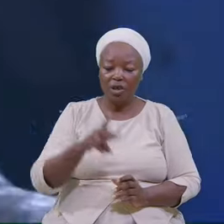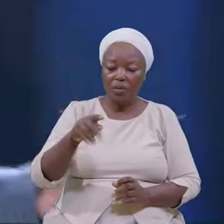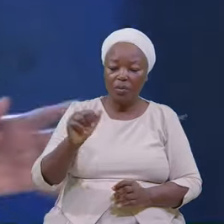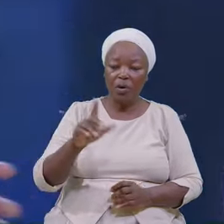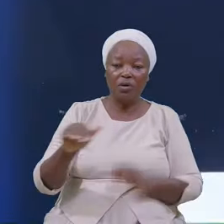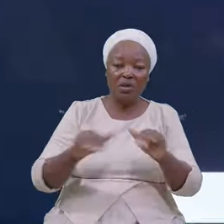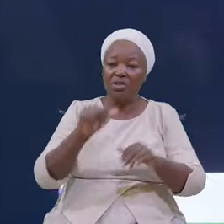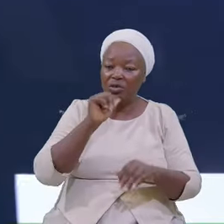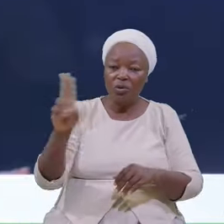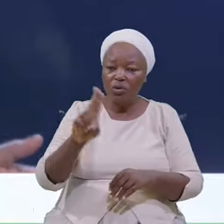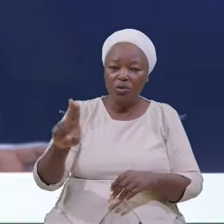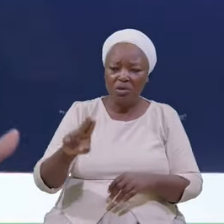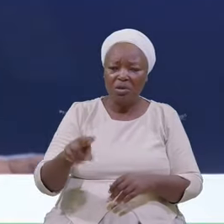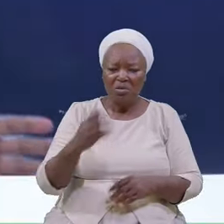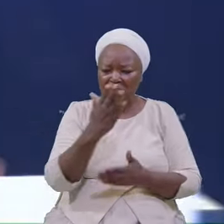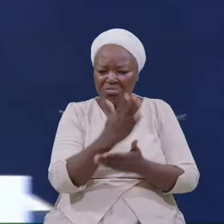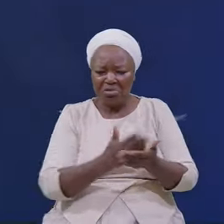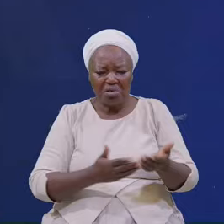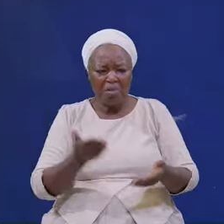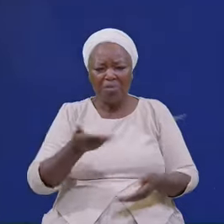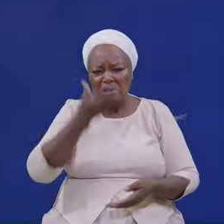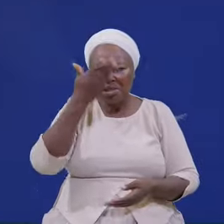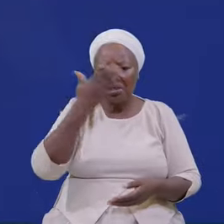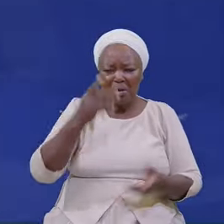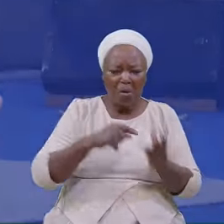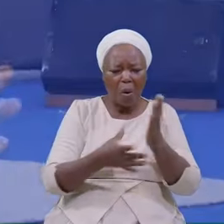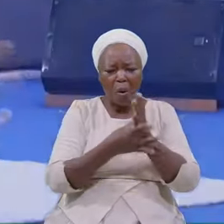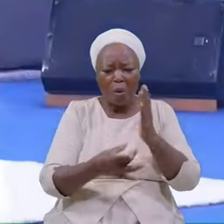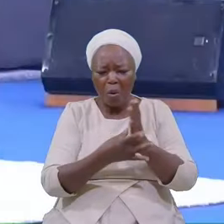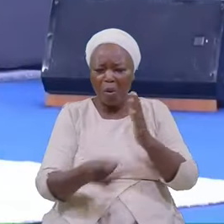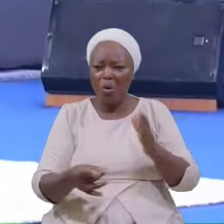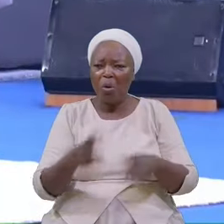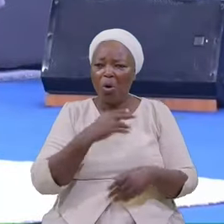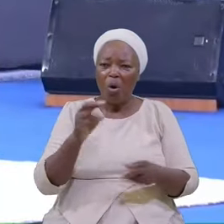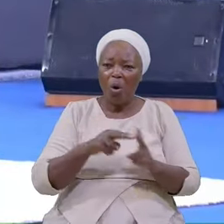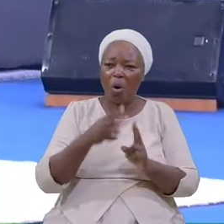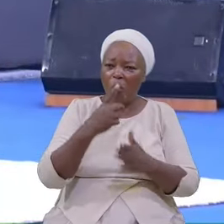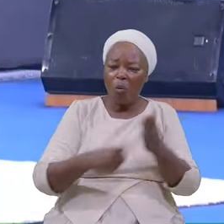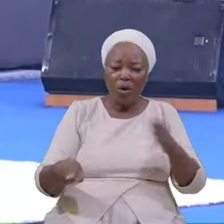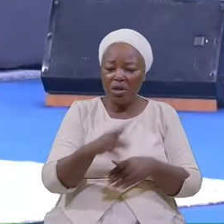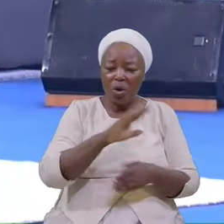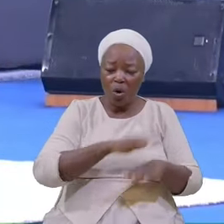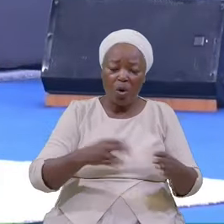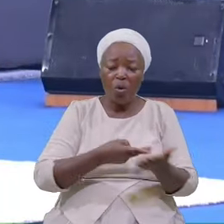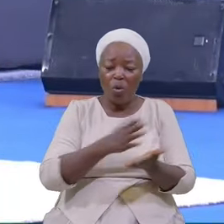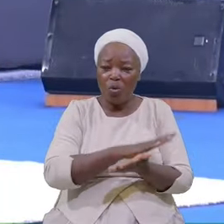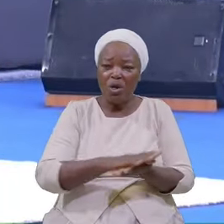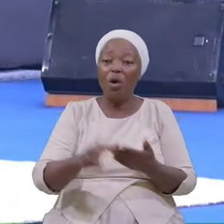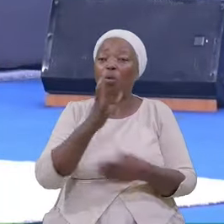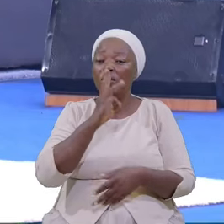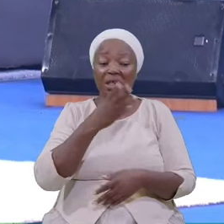puis le mettre sur lui. Incense or oil or what they call holy water. There's no holy